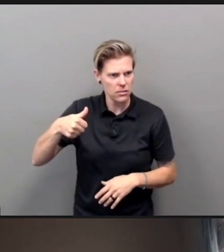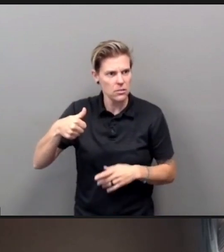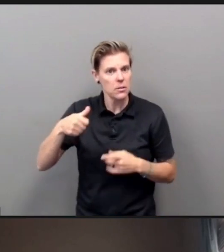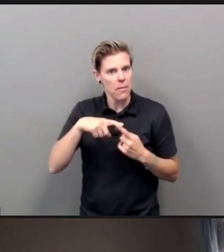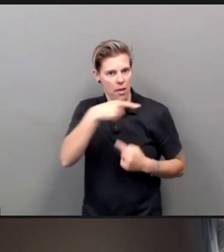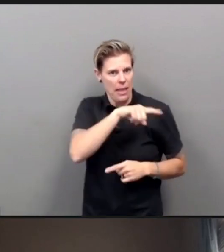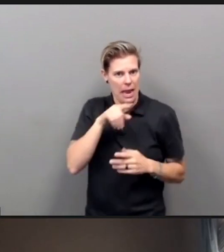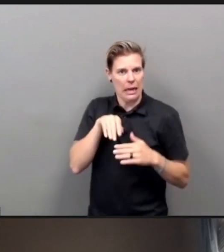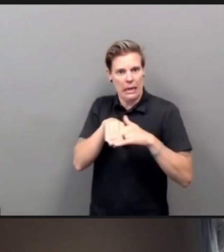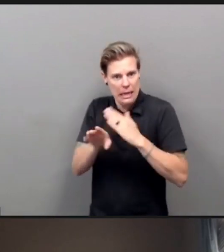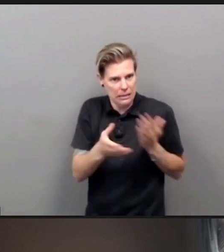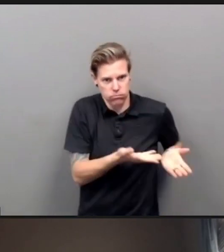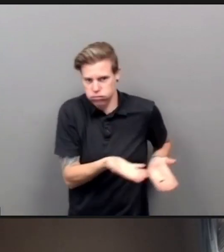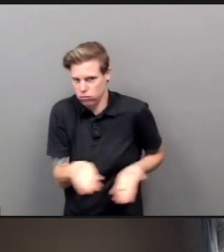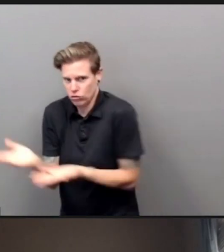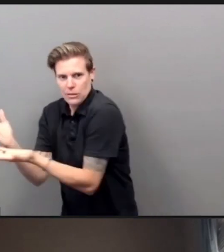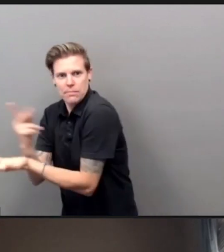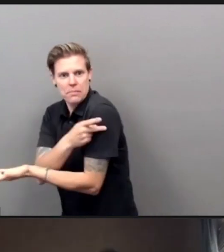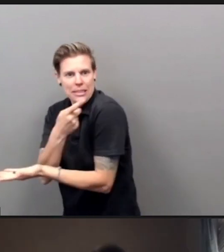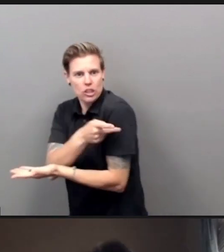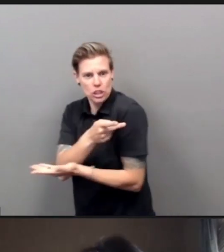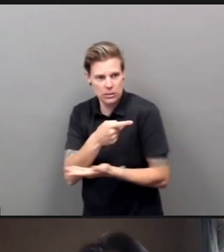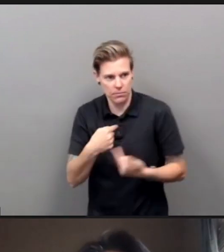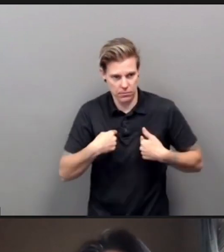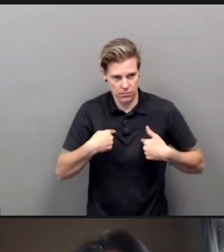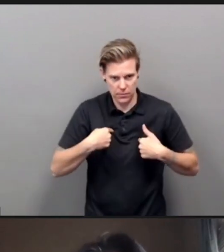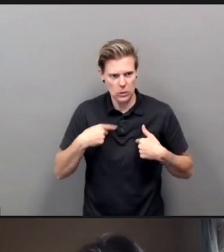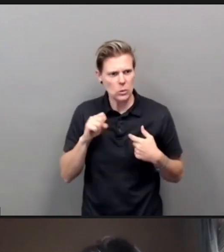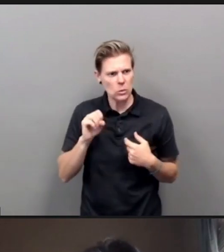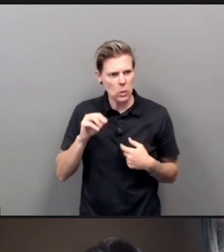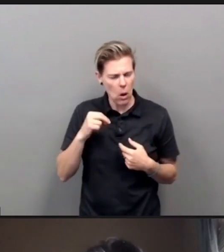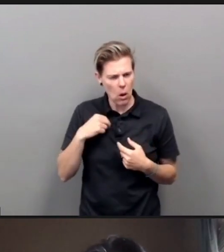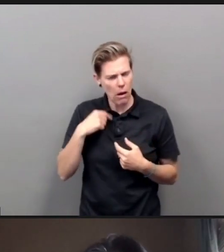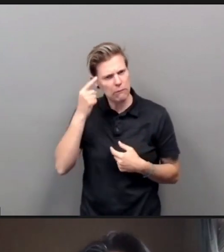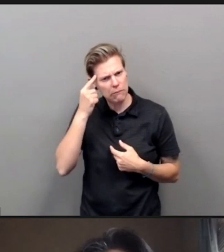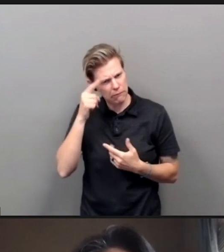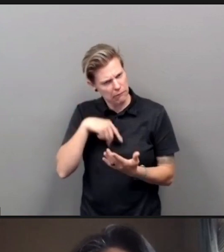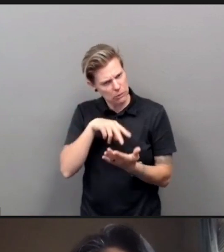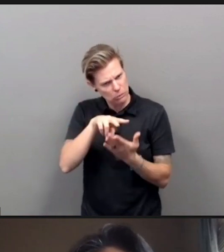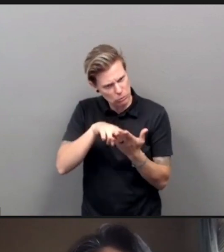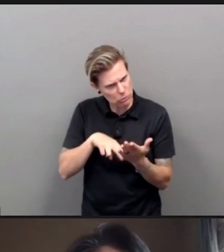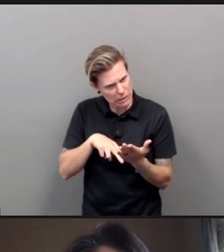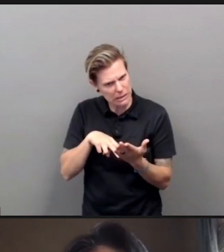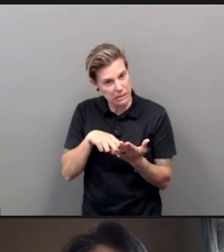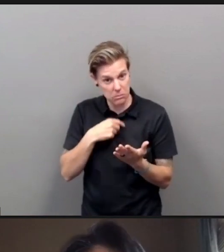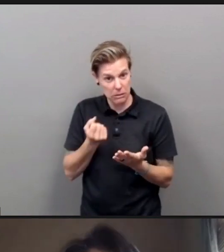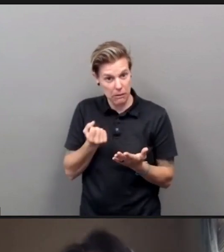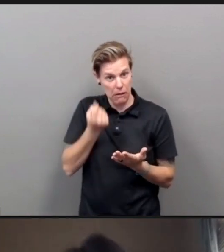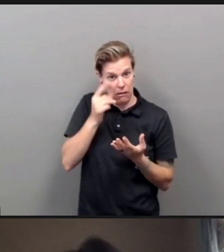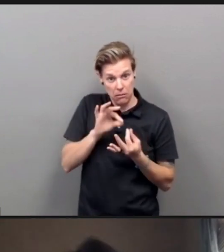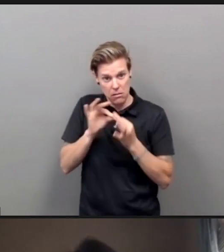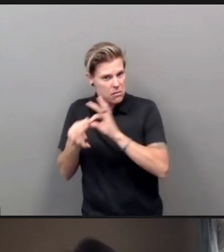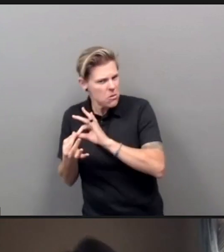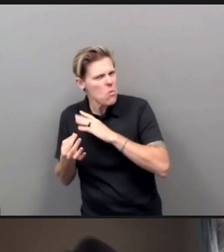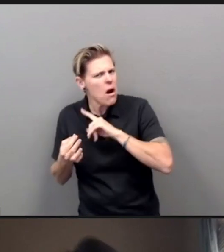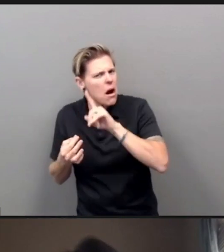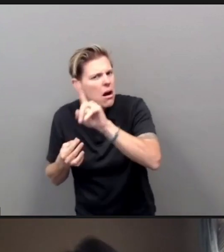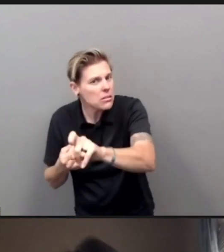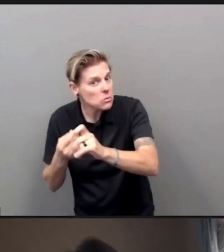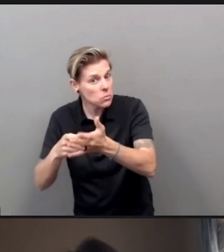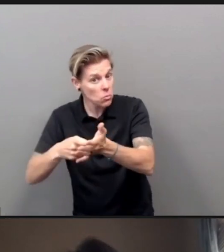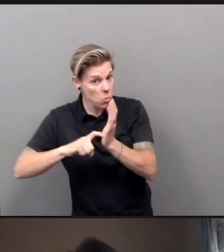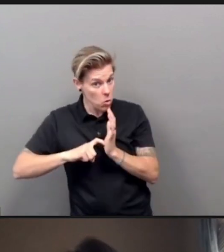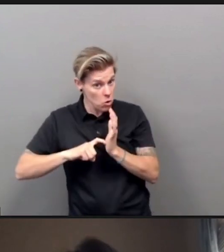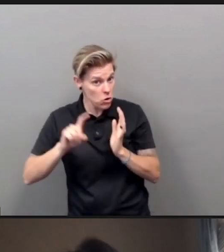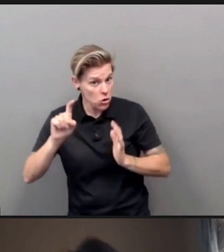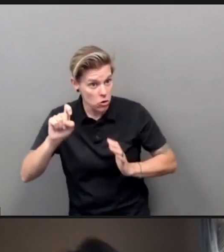required to get vaccinated. And I'm asking, did you intend to include them because they are going into hospital settings? And